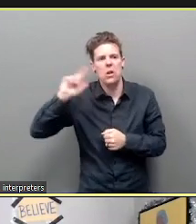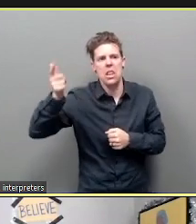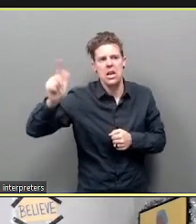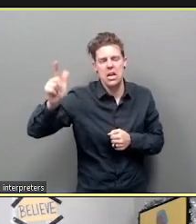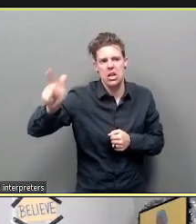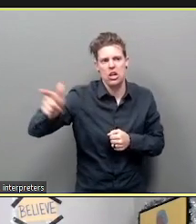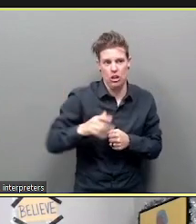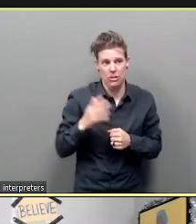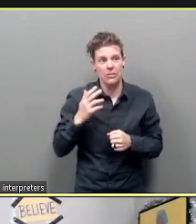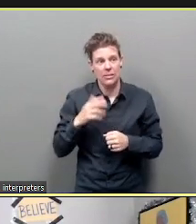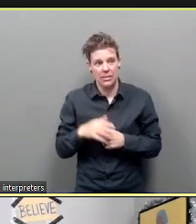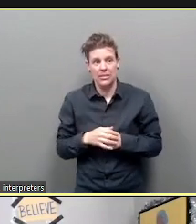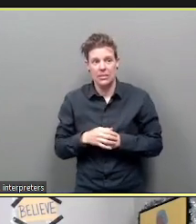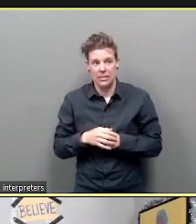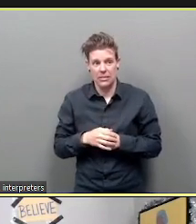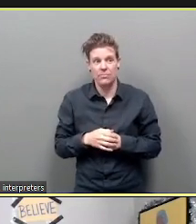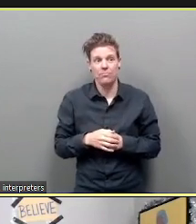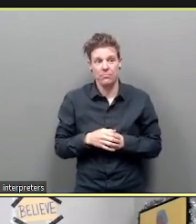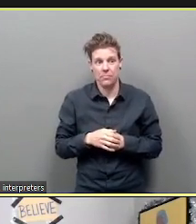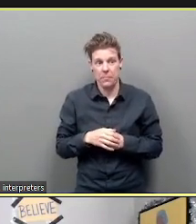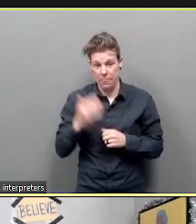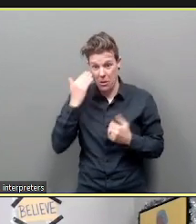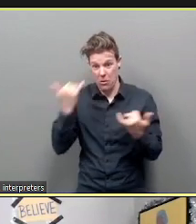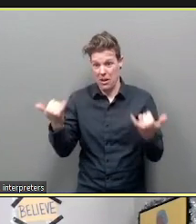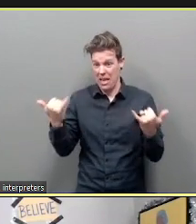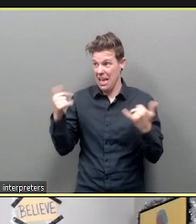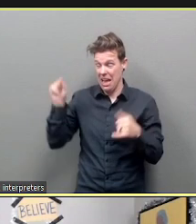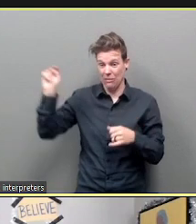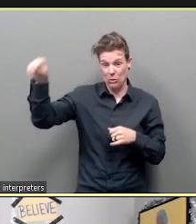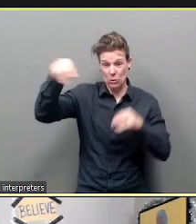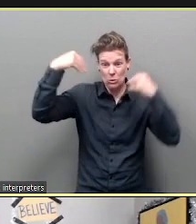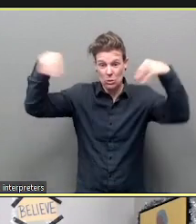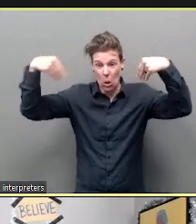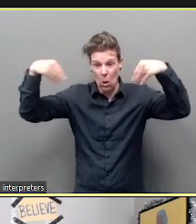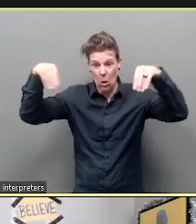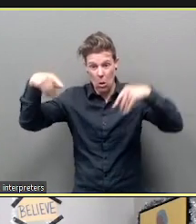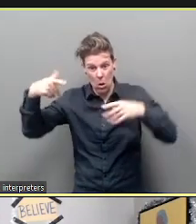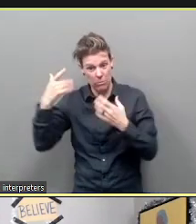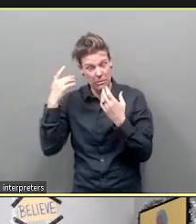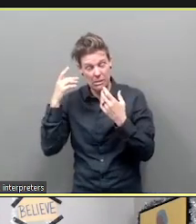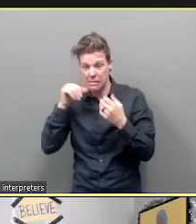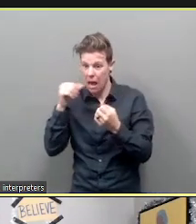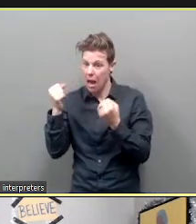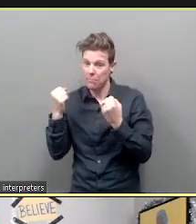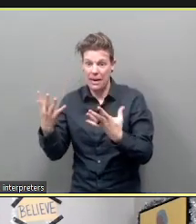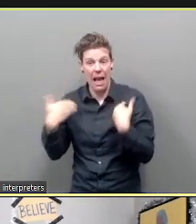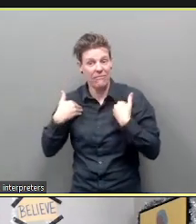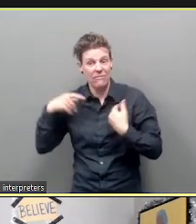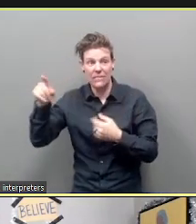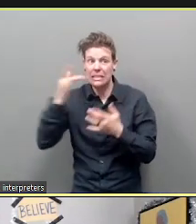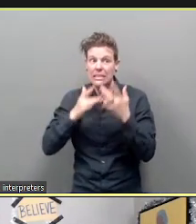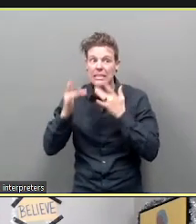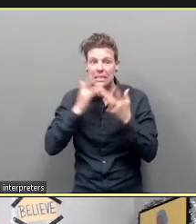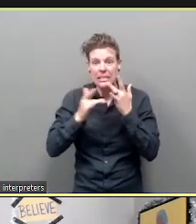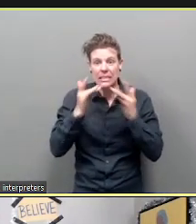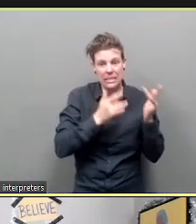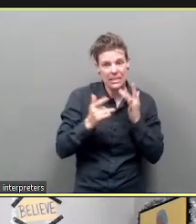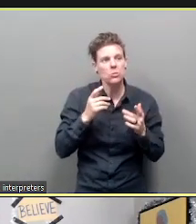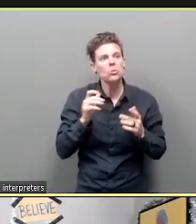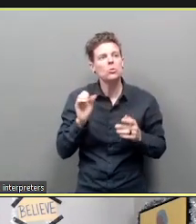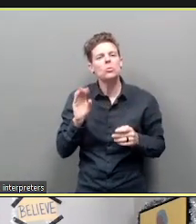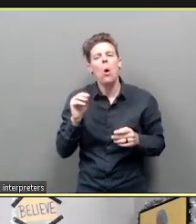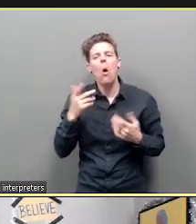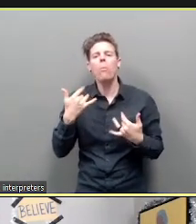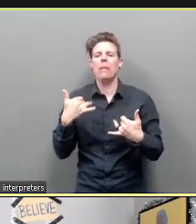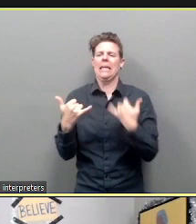have symptoms, assume you're positive and stay home and assume that you do all the same things